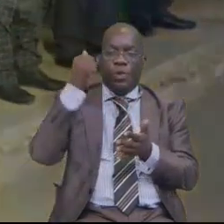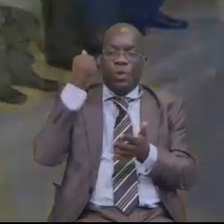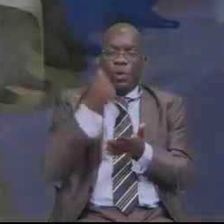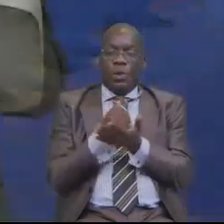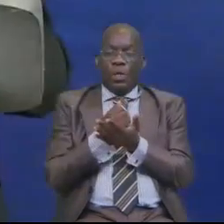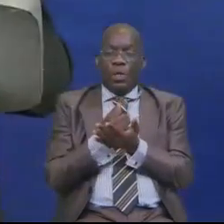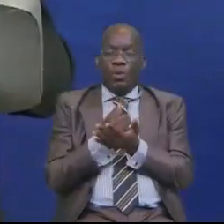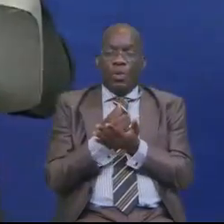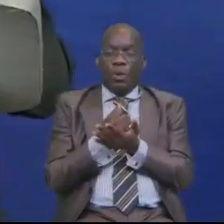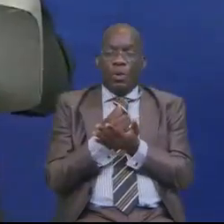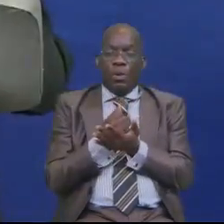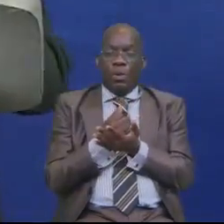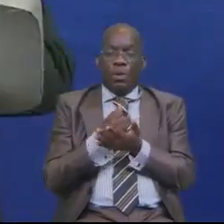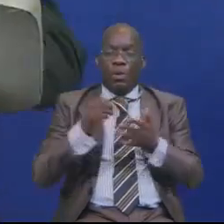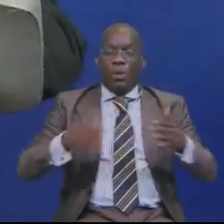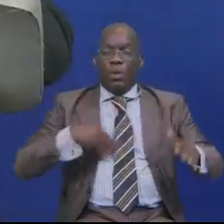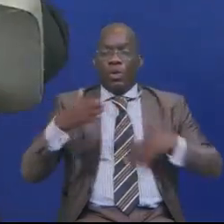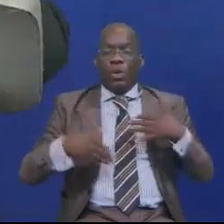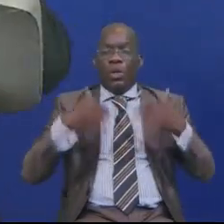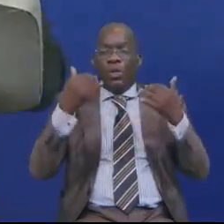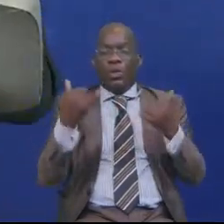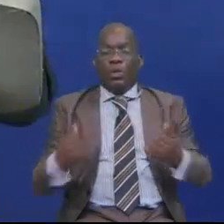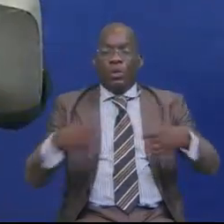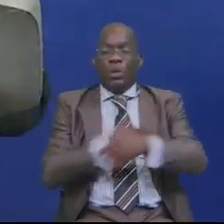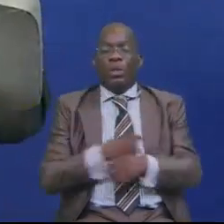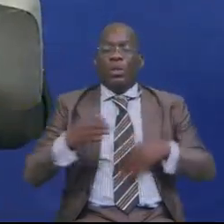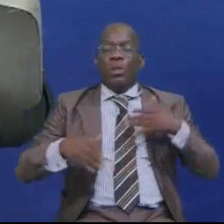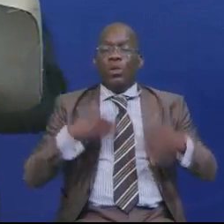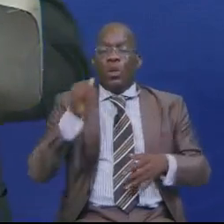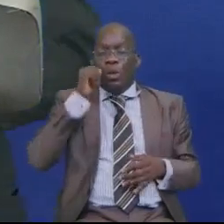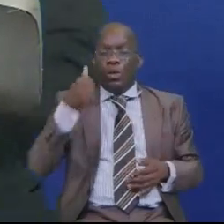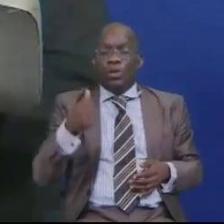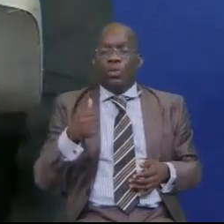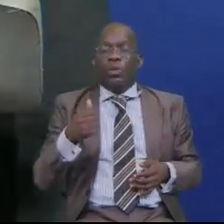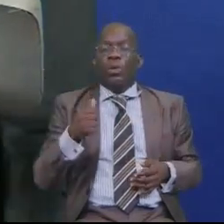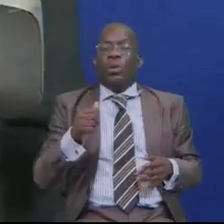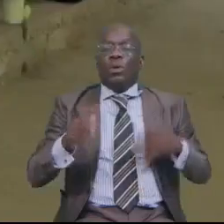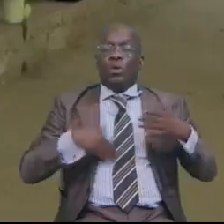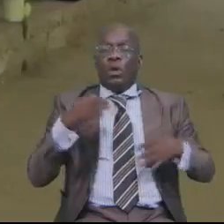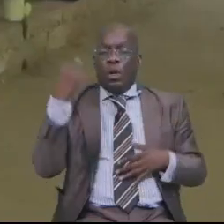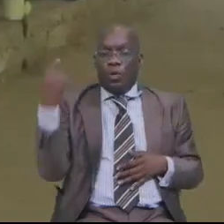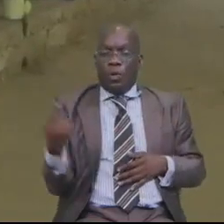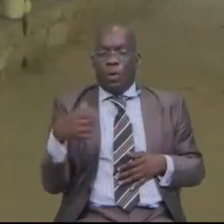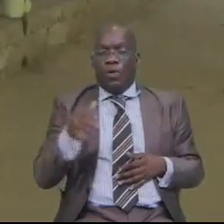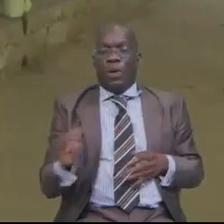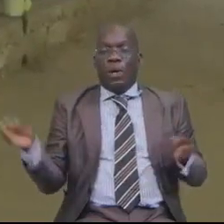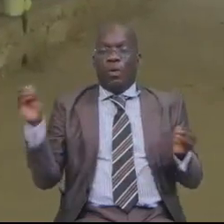Amen. Joy today, joy tomorrow, and joy forevermore.